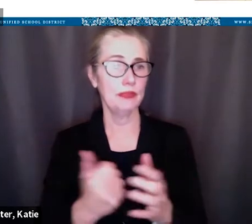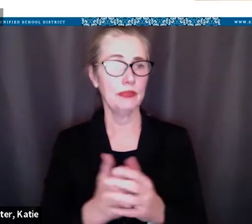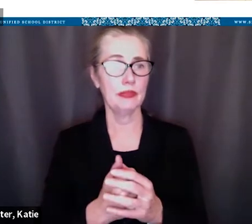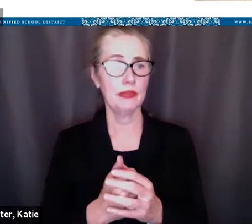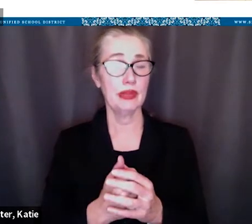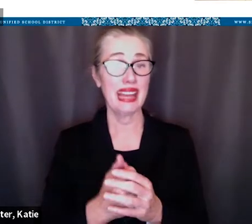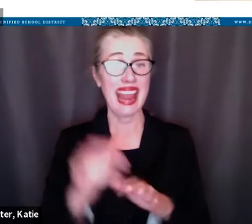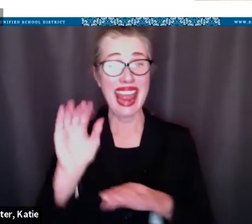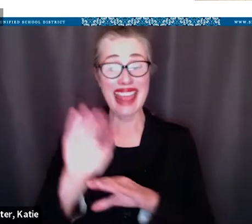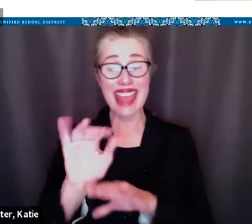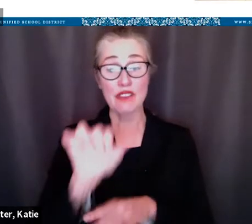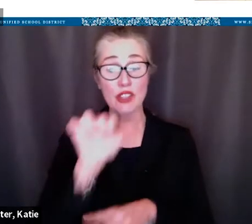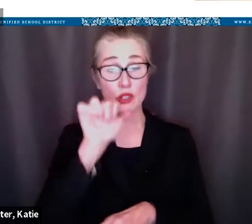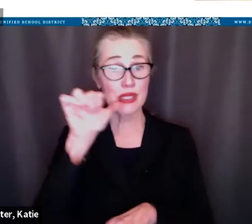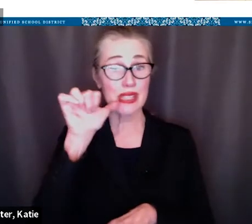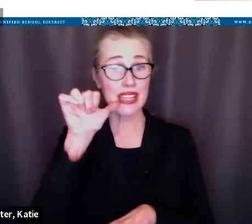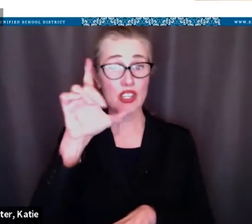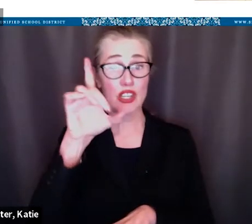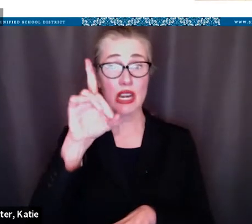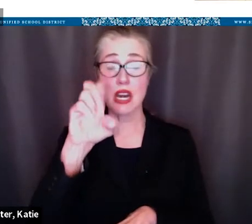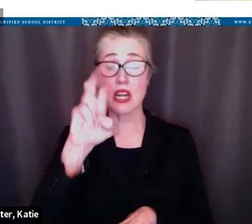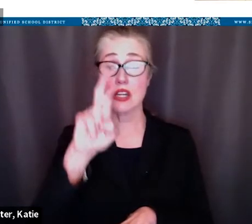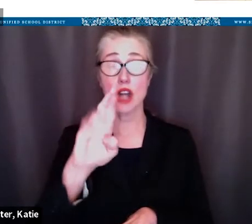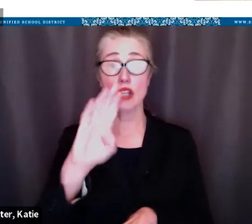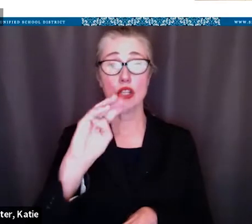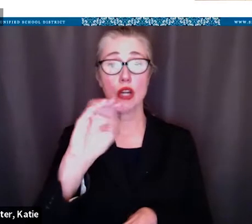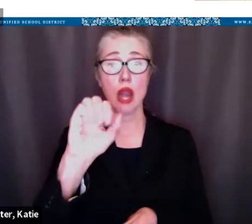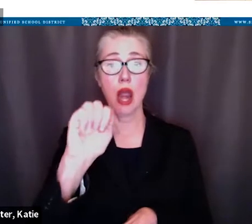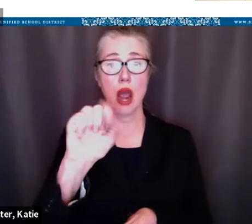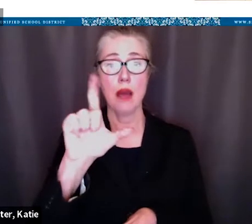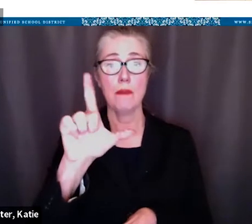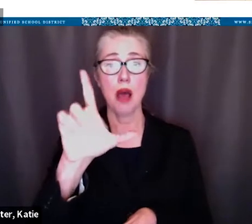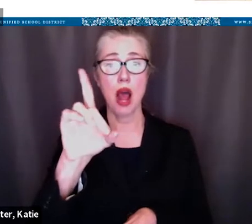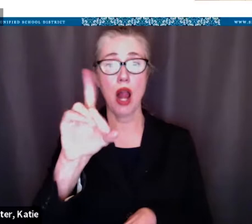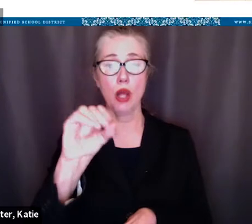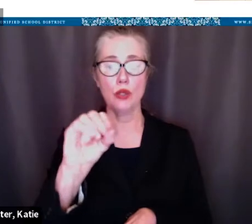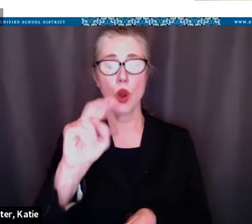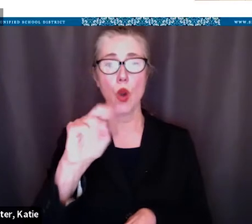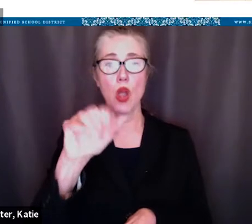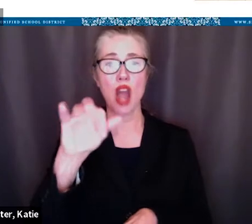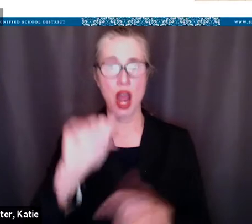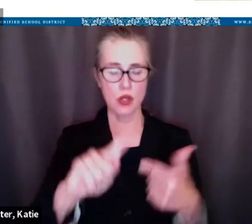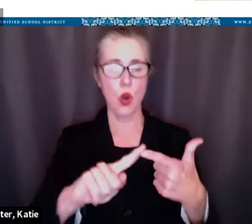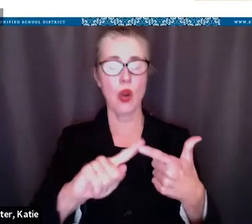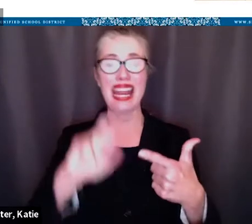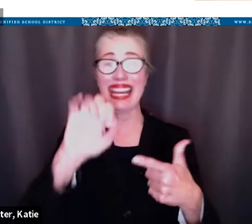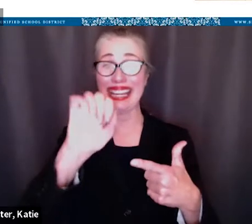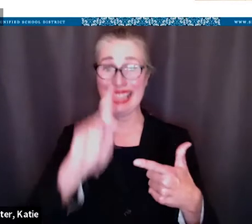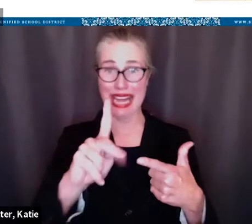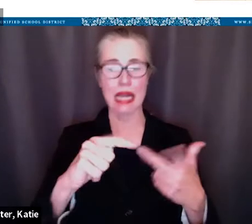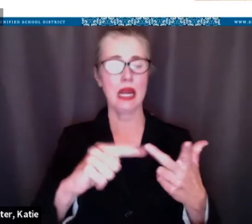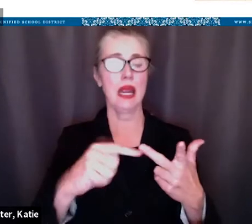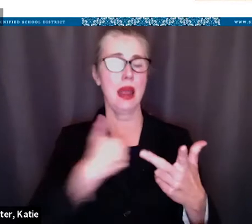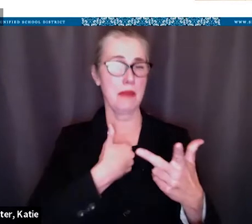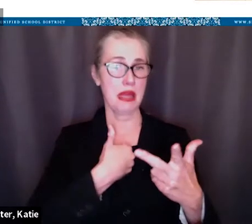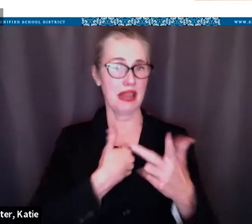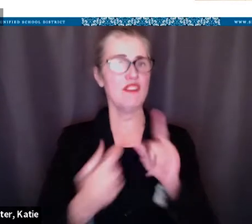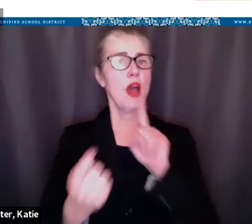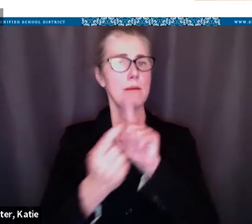dr maldonado uh nick and myself we met with dr ansorg